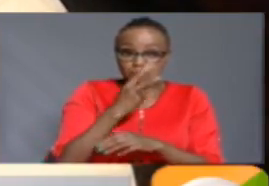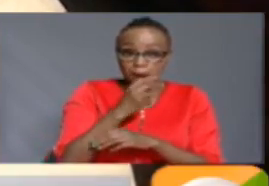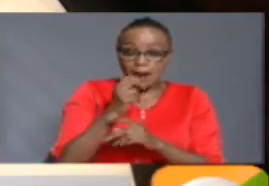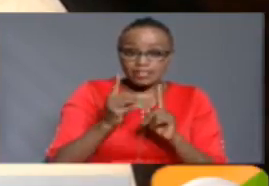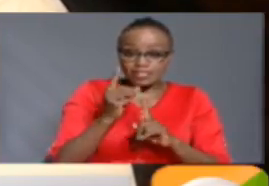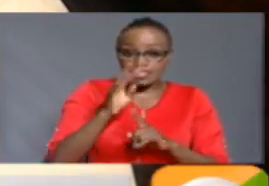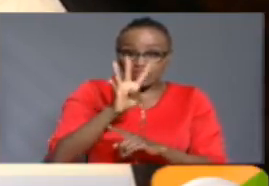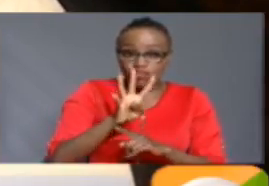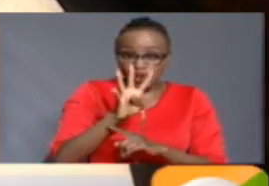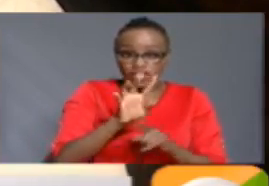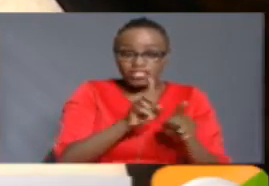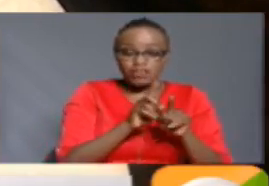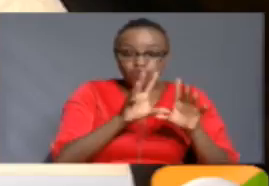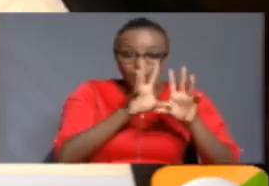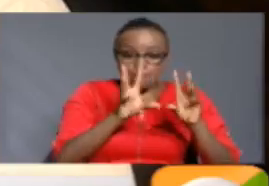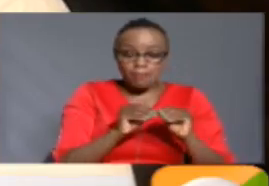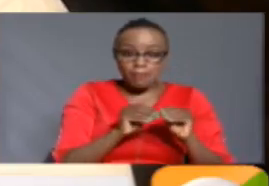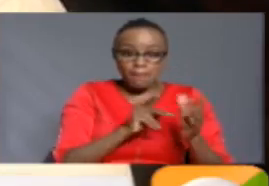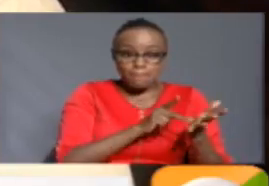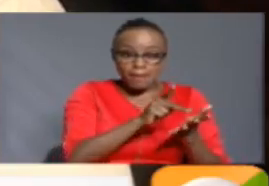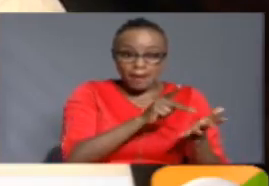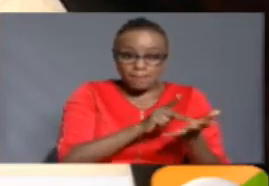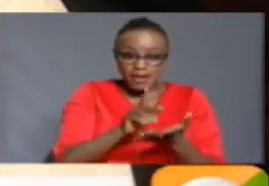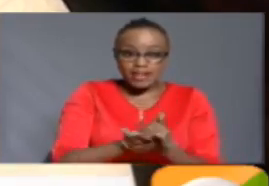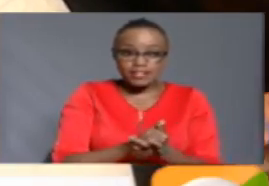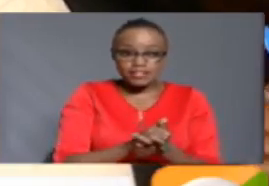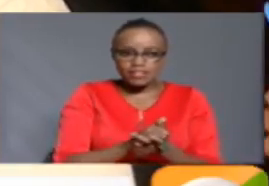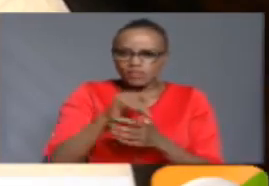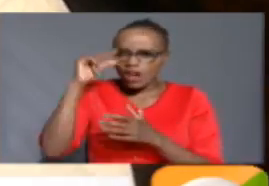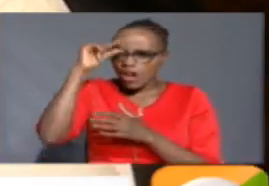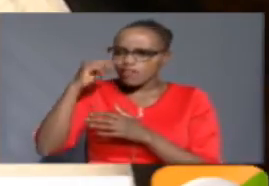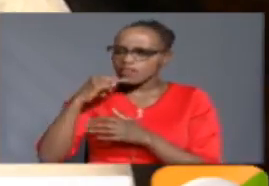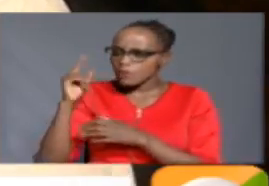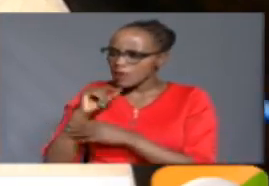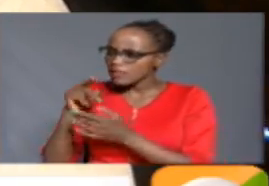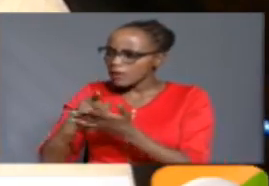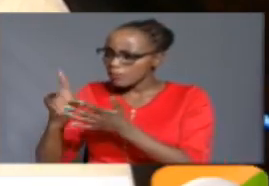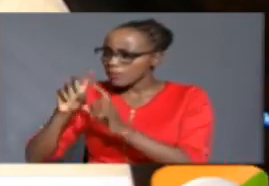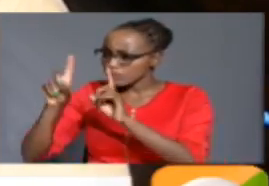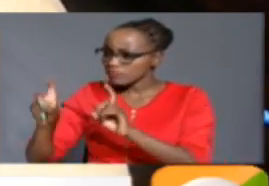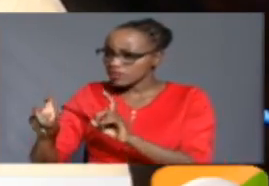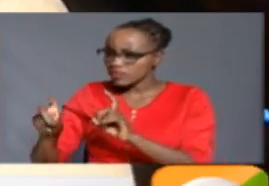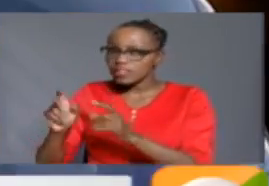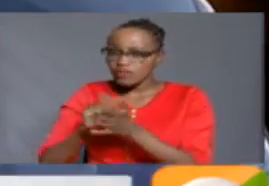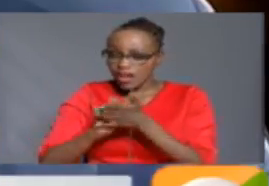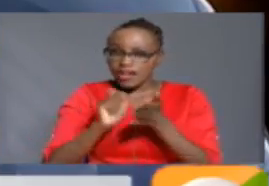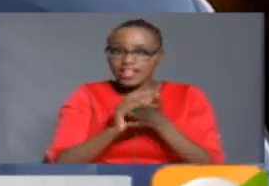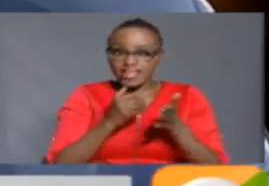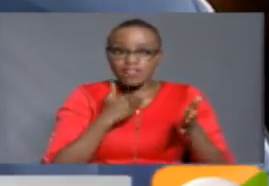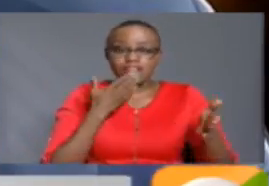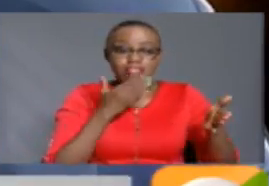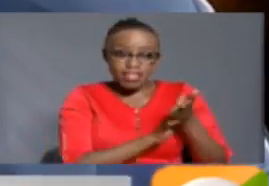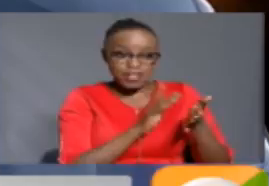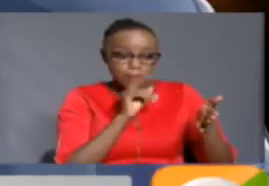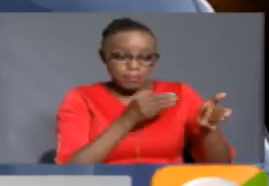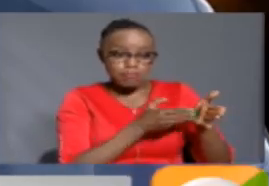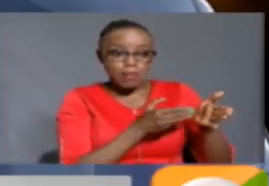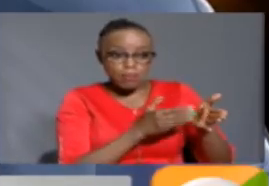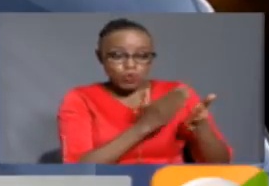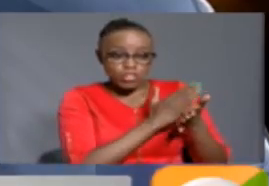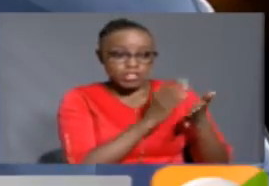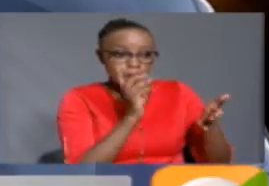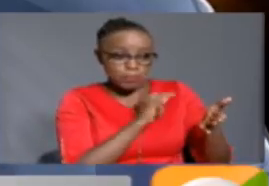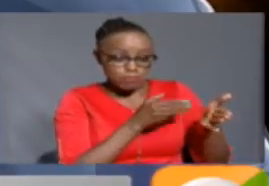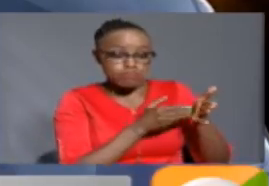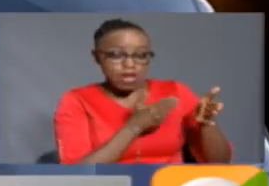reallocating a budget and paying. And so the governor said that he's going to pay the nurses. It is in writing, a letter that I have just shared with